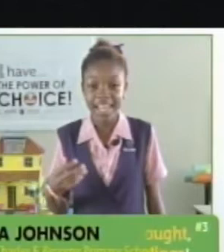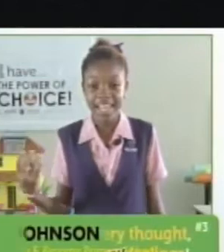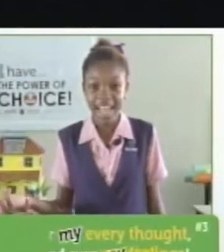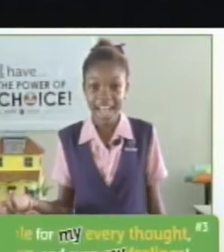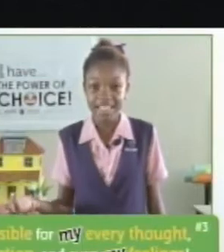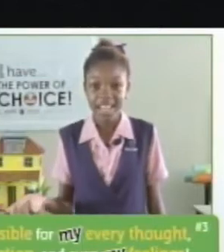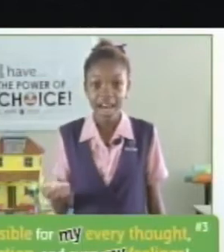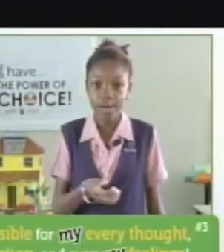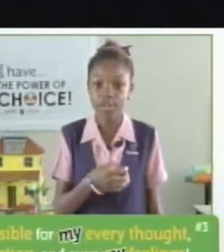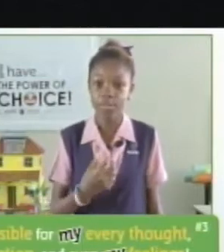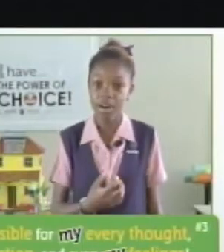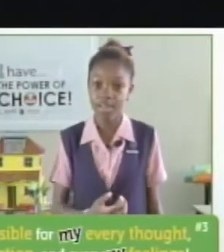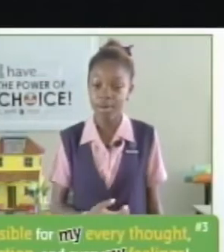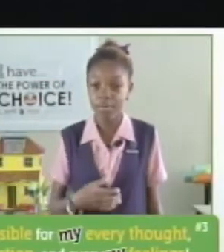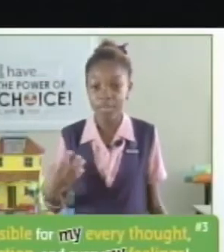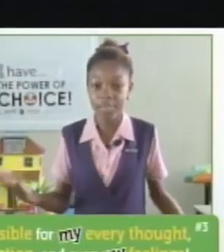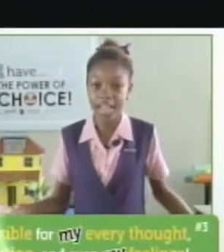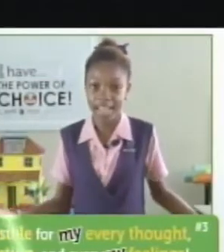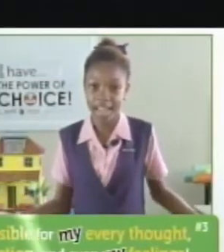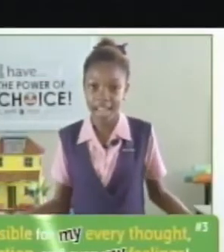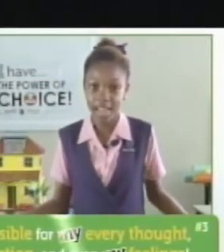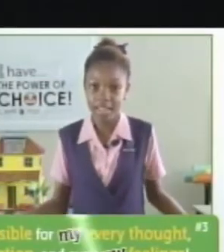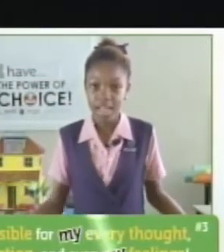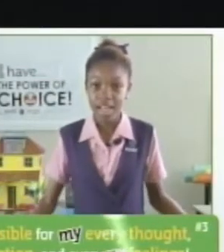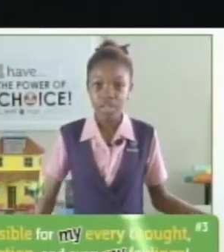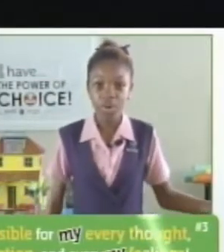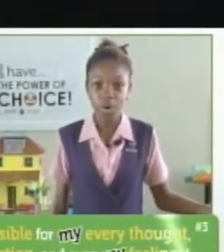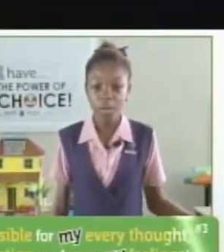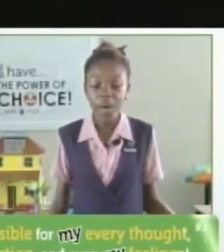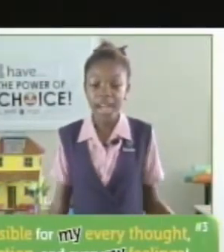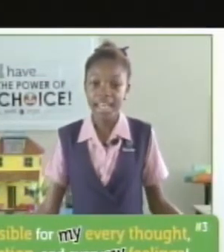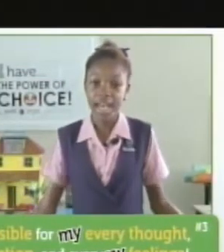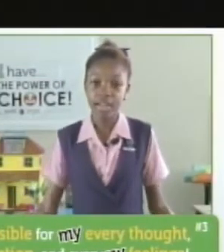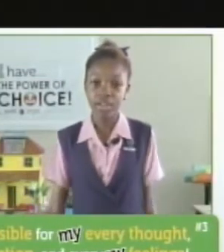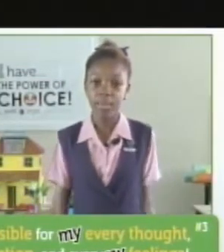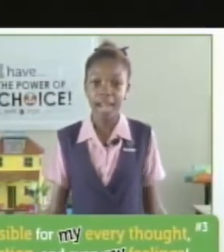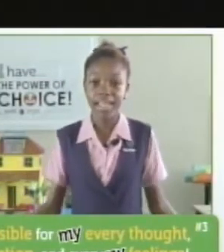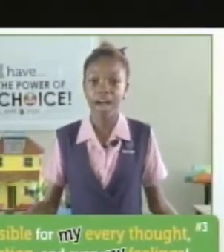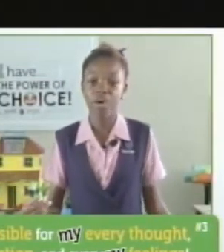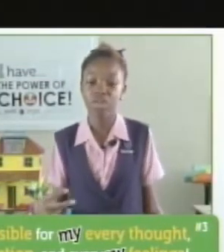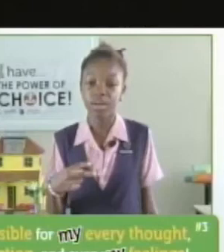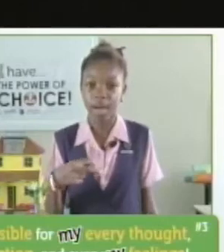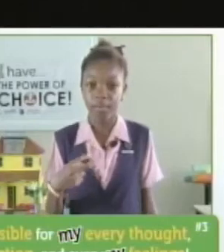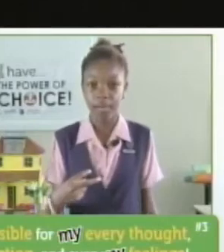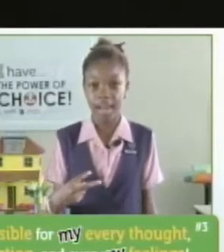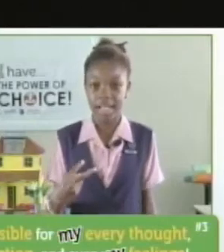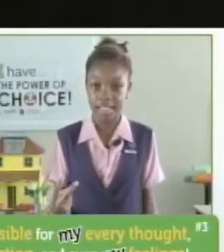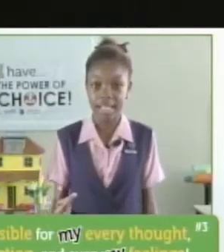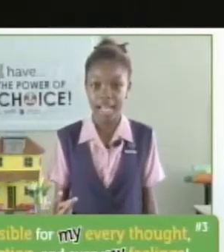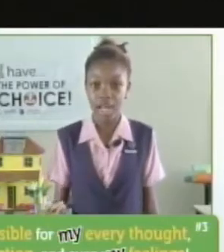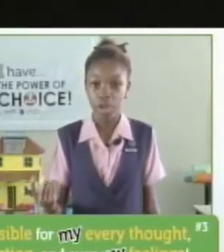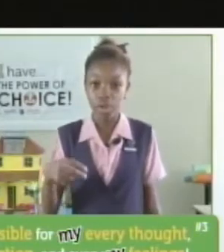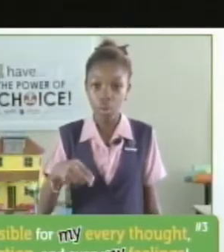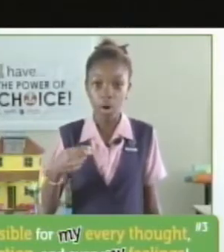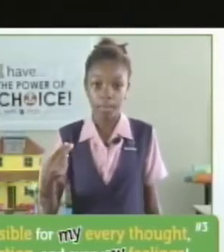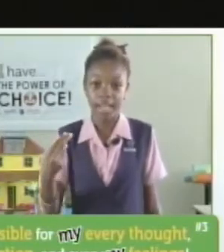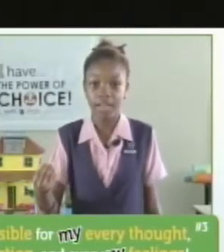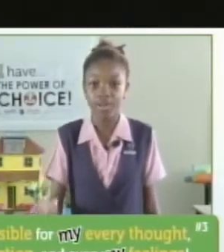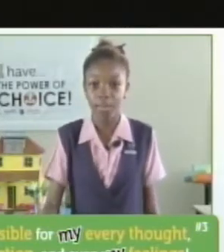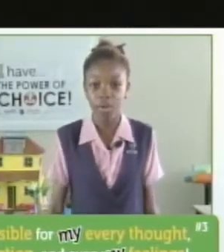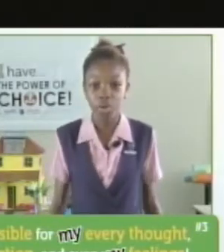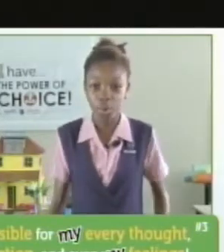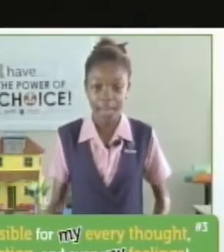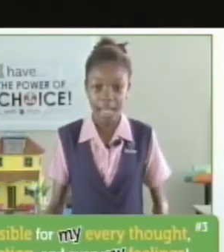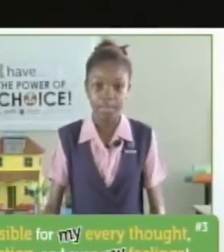for saying yes. I was responsible for thinking it. So when I get in trouble, I can't go to my friend and say, you got me